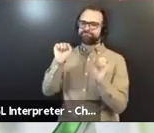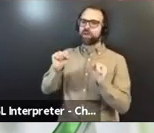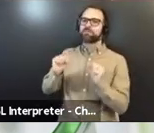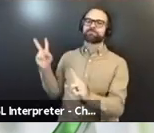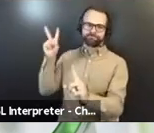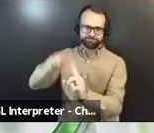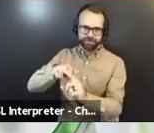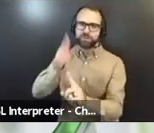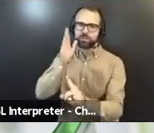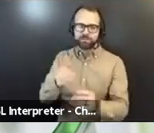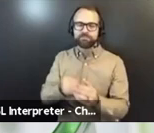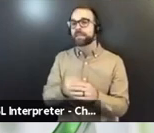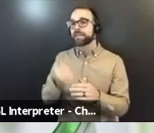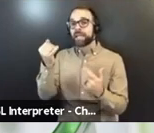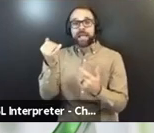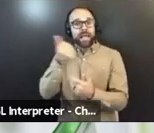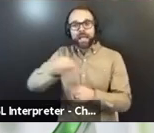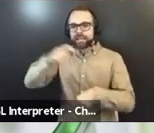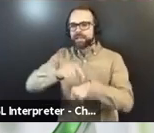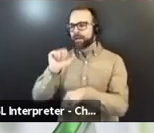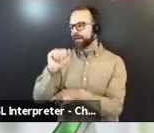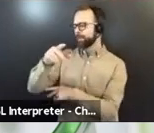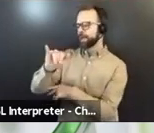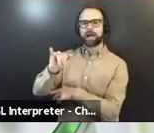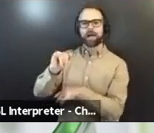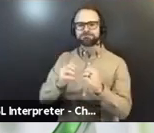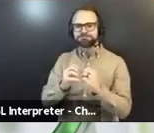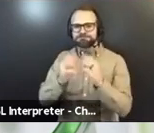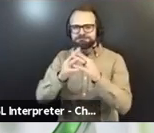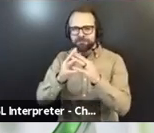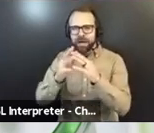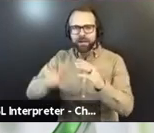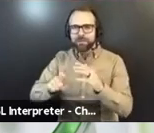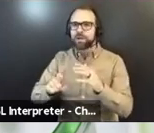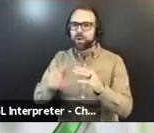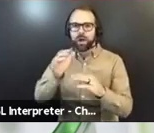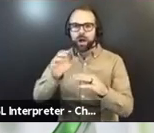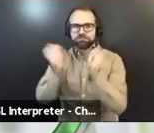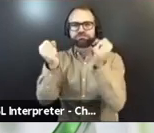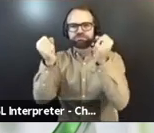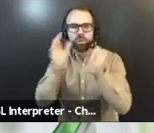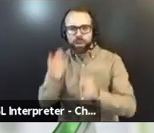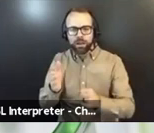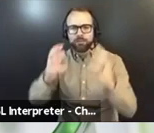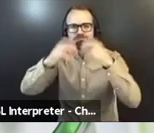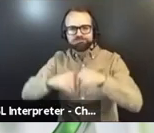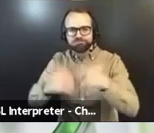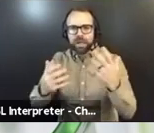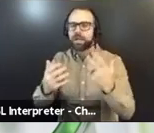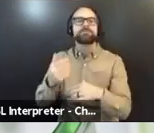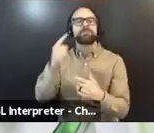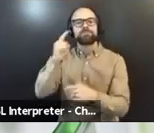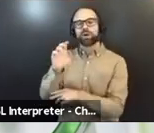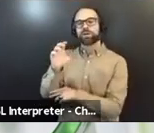goes to plan. Every time you build an API and you integrate, it's going to break something. The most common thing that it breaks when you're integrating is accounting